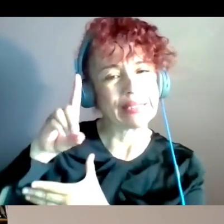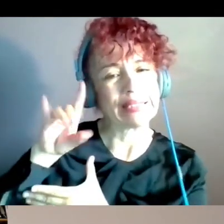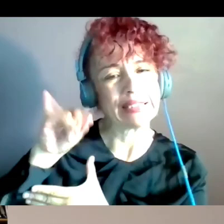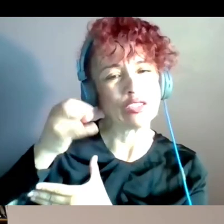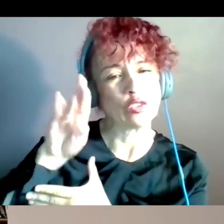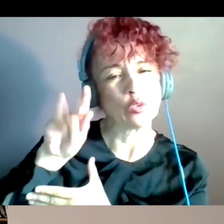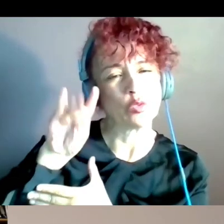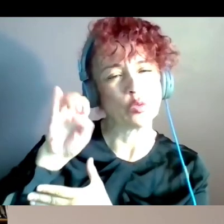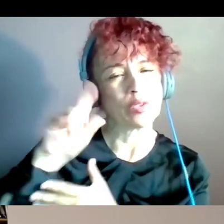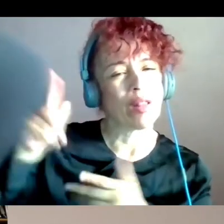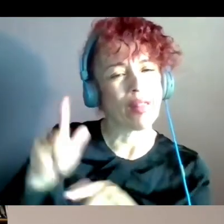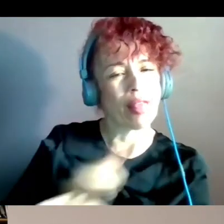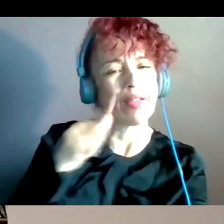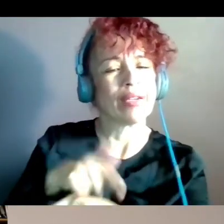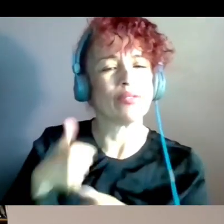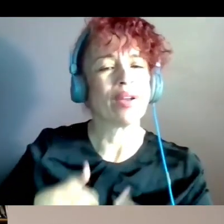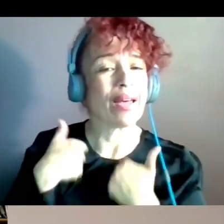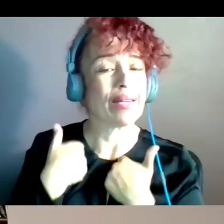course, huge gaping hole